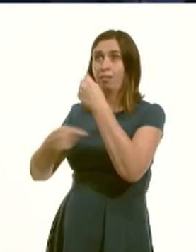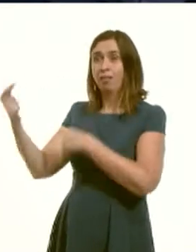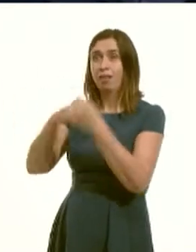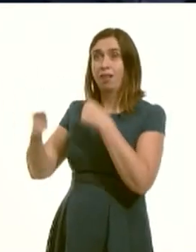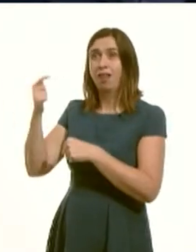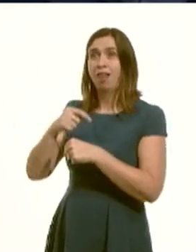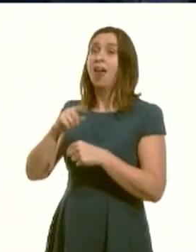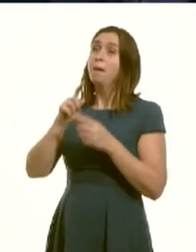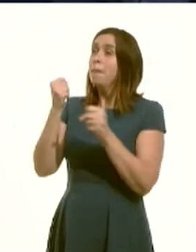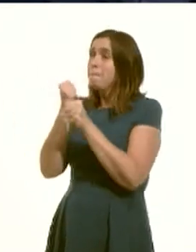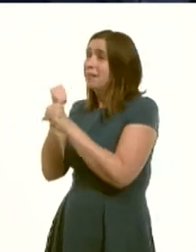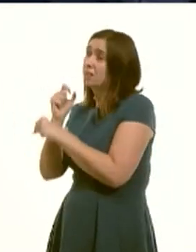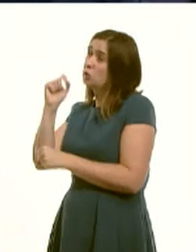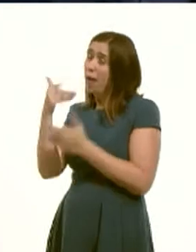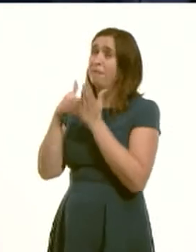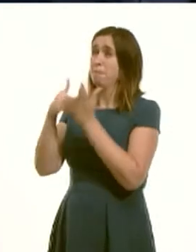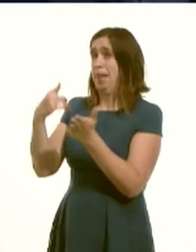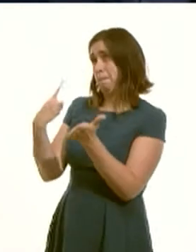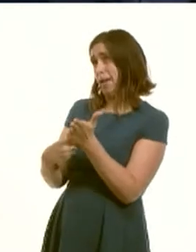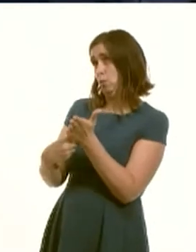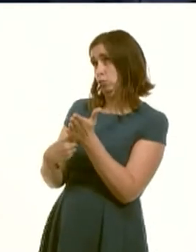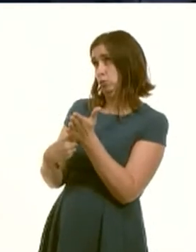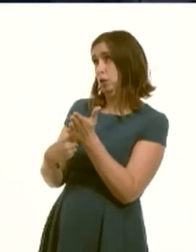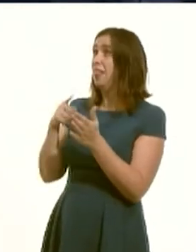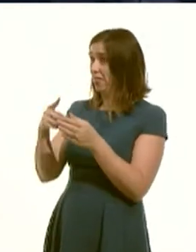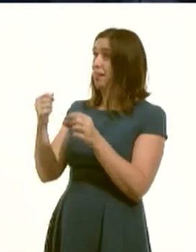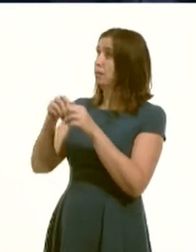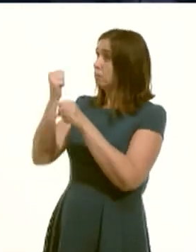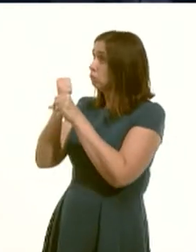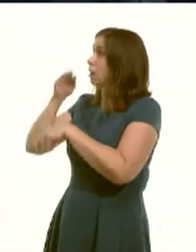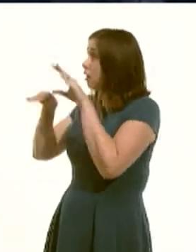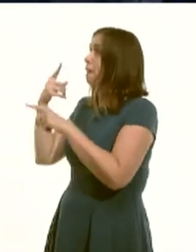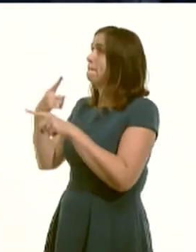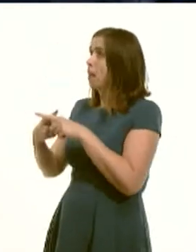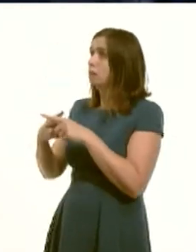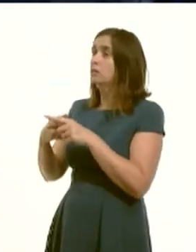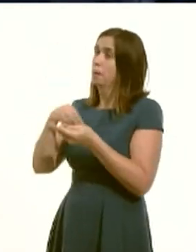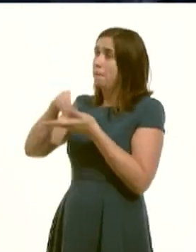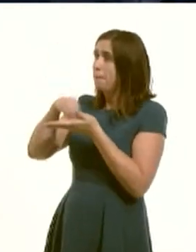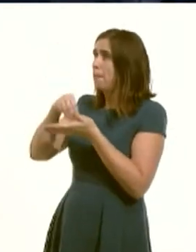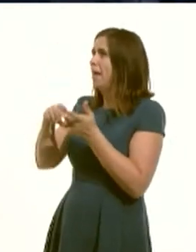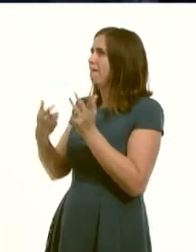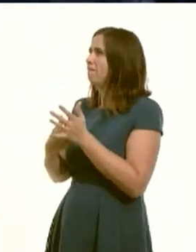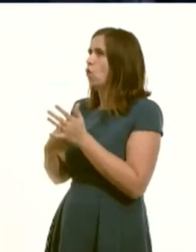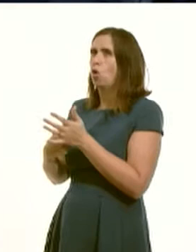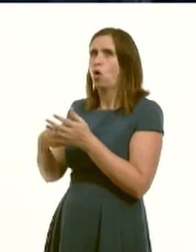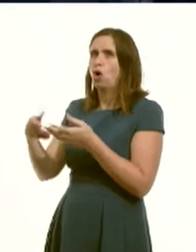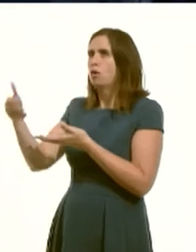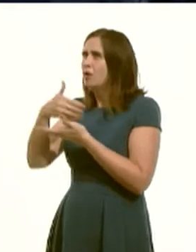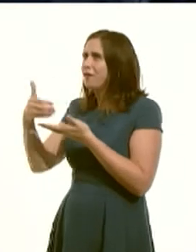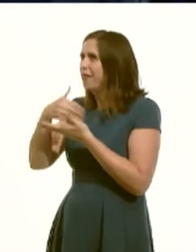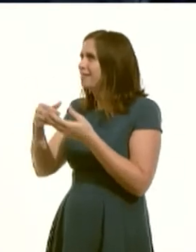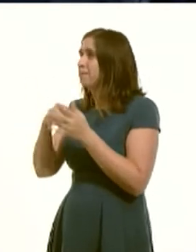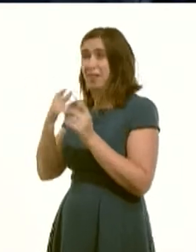million a year, including the cost of collecting the tolls themselves. So with a likely return on investment of 9-1, wouldn't you agree